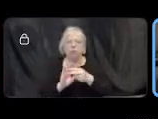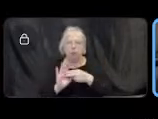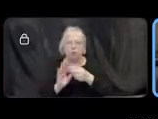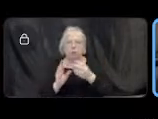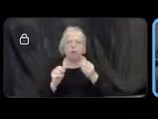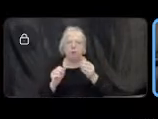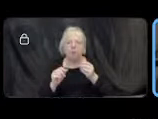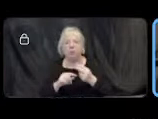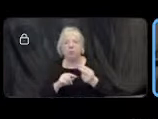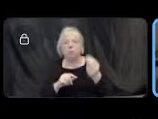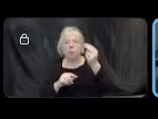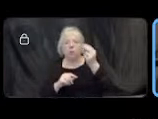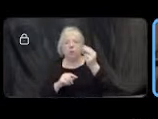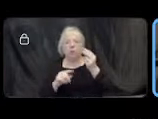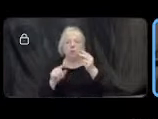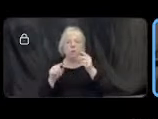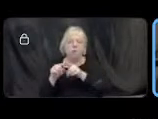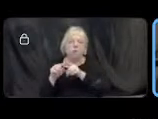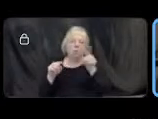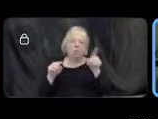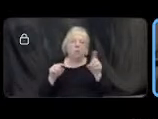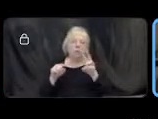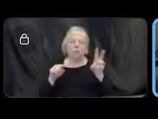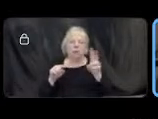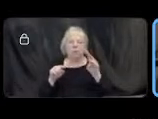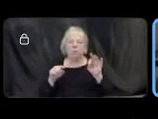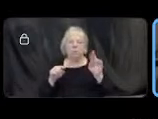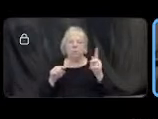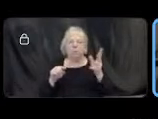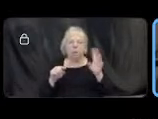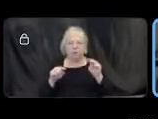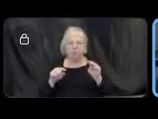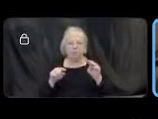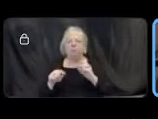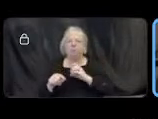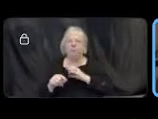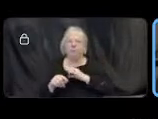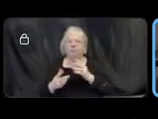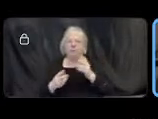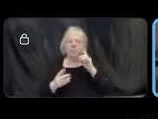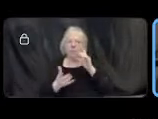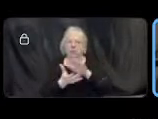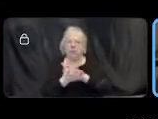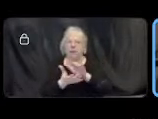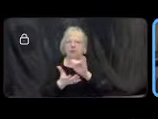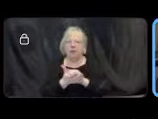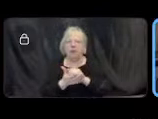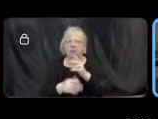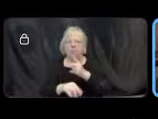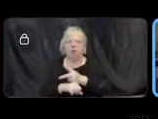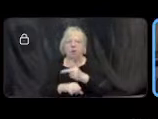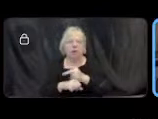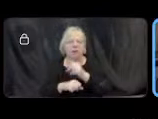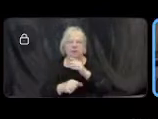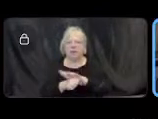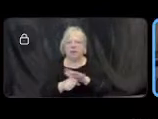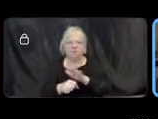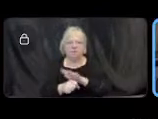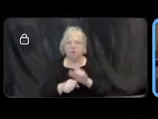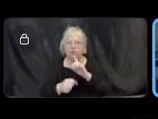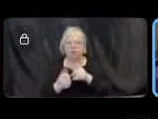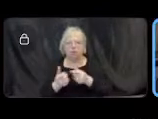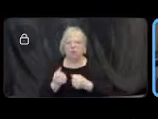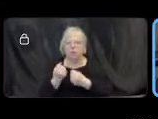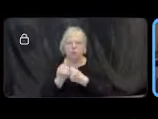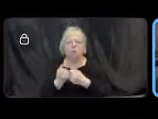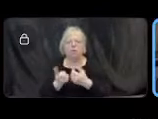properties to the north across West Markham Street. Staff believes that the proposed parking is insufficient to support the proposed